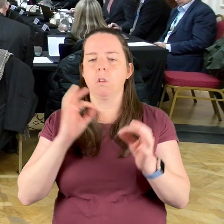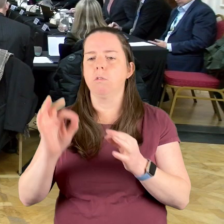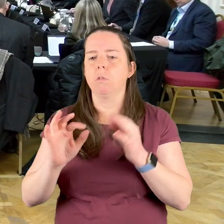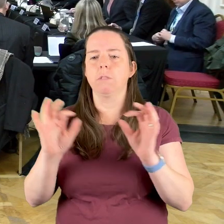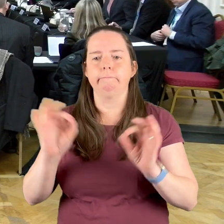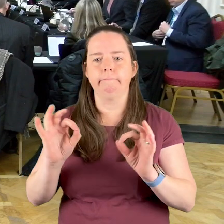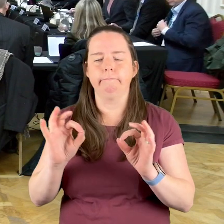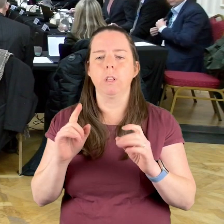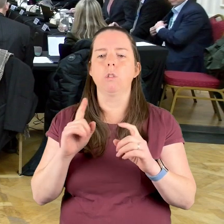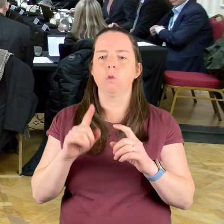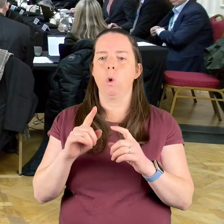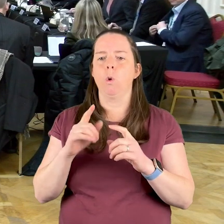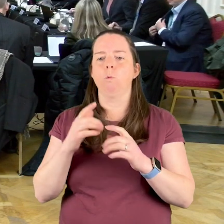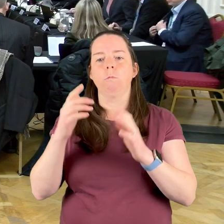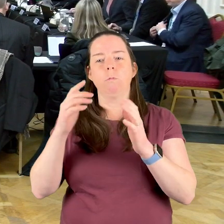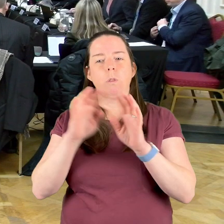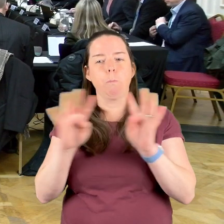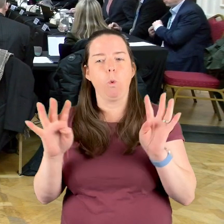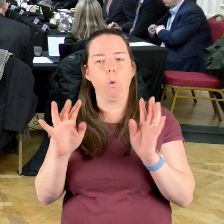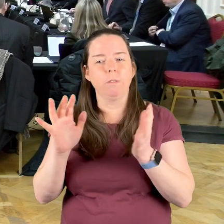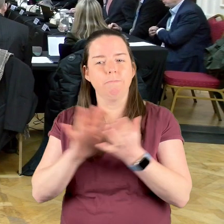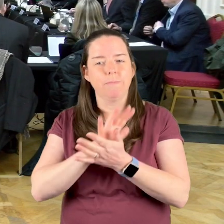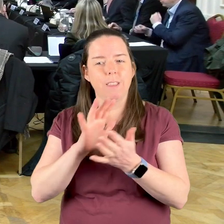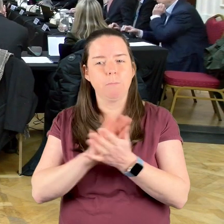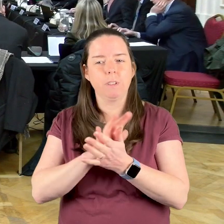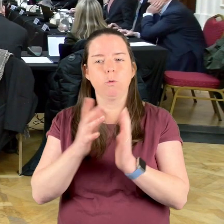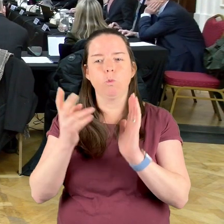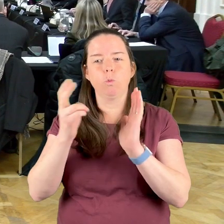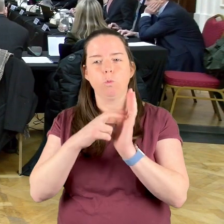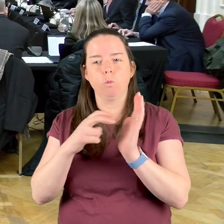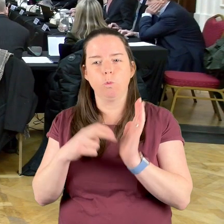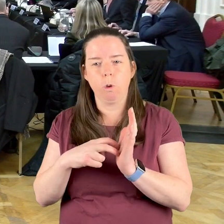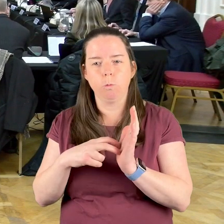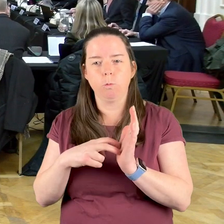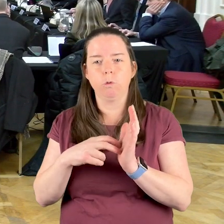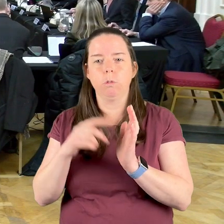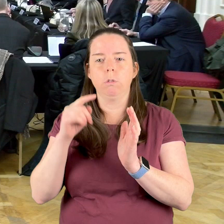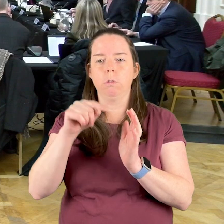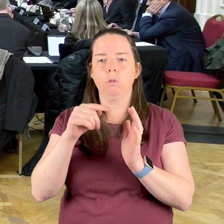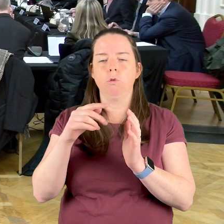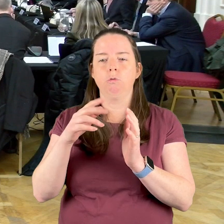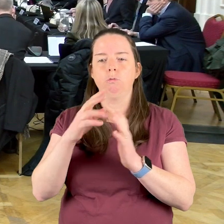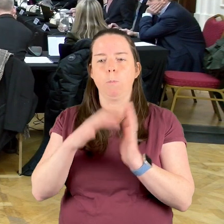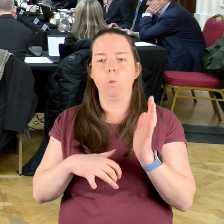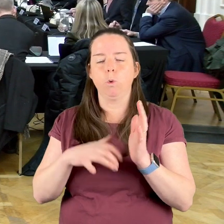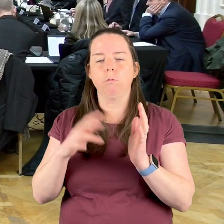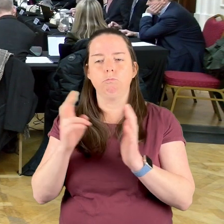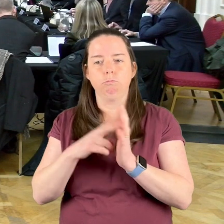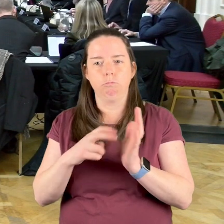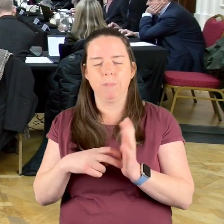No further questions. On that basis, is the board content to note the report?